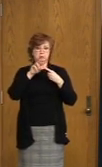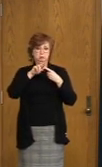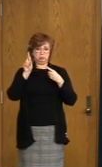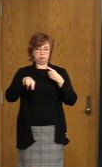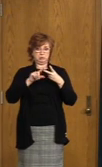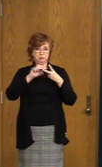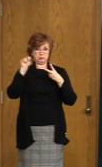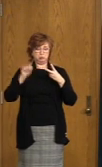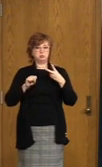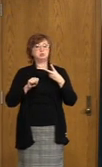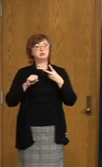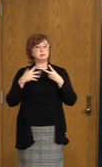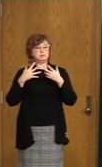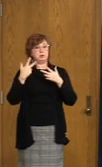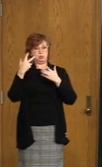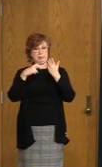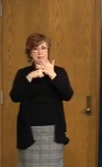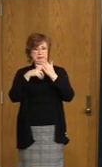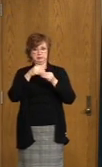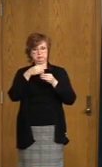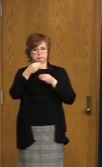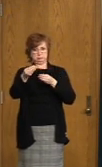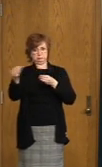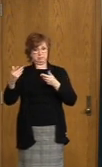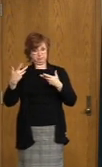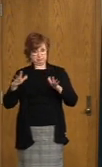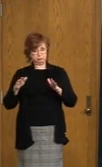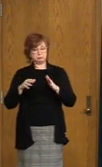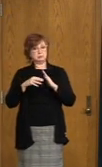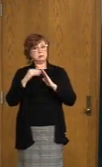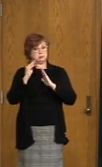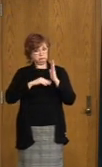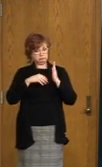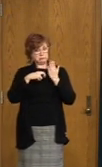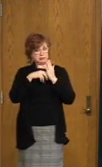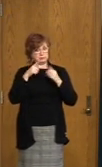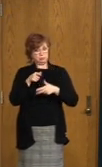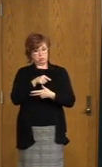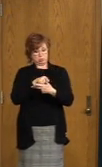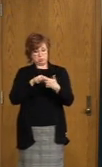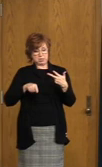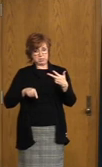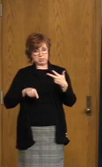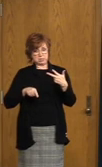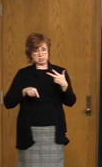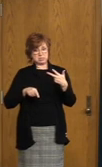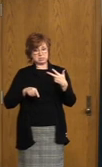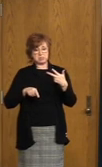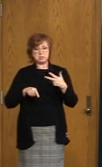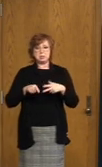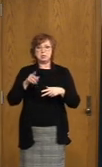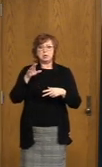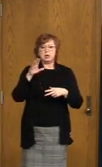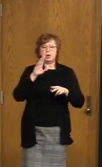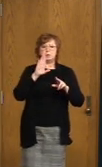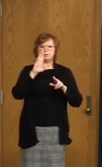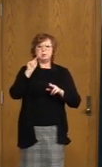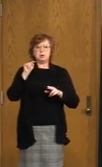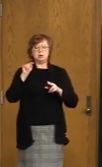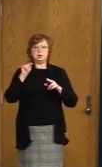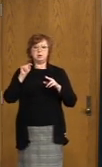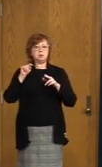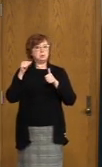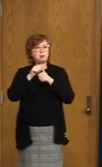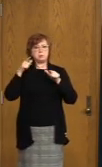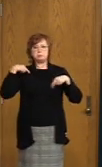investigations are ongoing, and they may result in additional fines. Of course, As we've always said, issuing fines and penalties are the